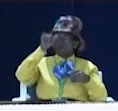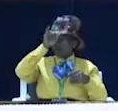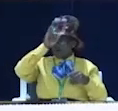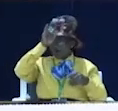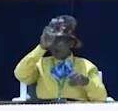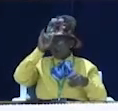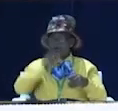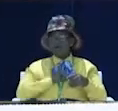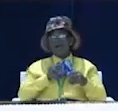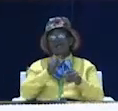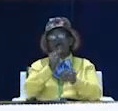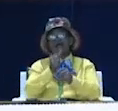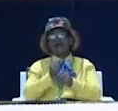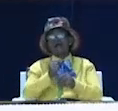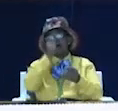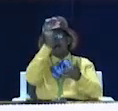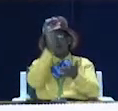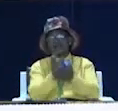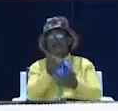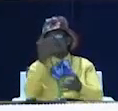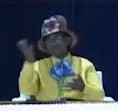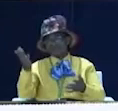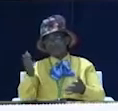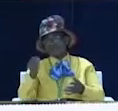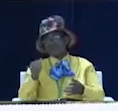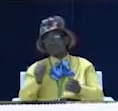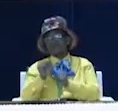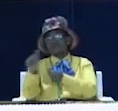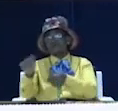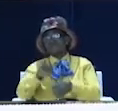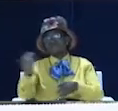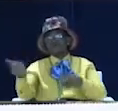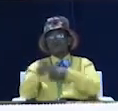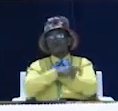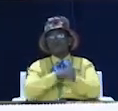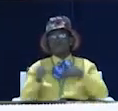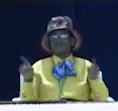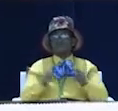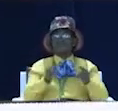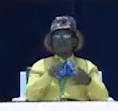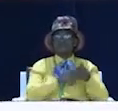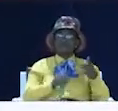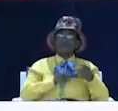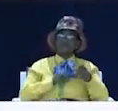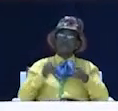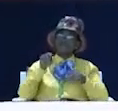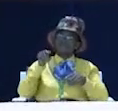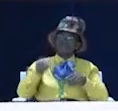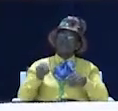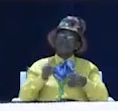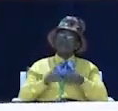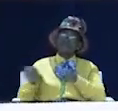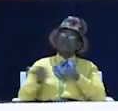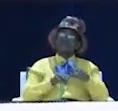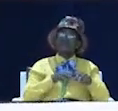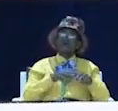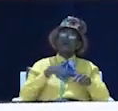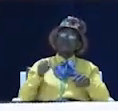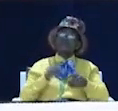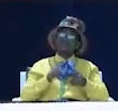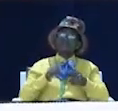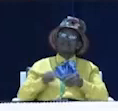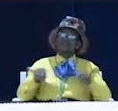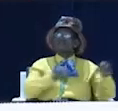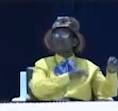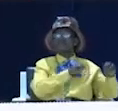I arrived in Hong Kong the following day, did what I needed to do, and then moved on to Singapore.